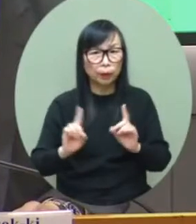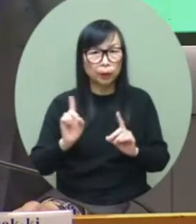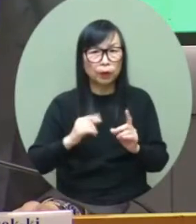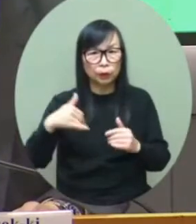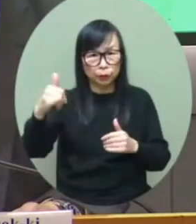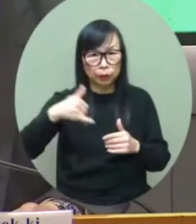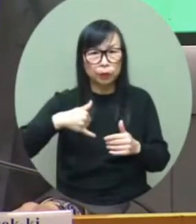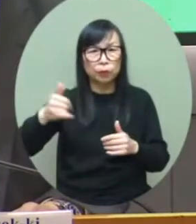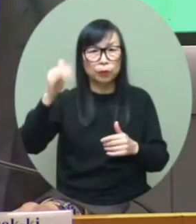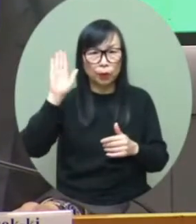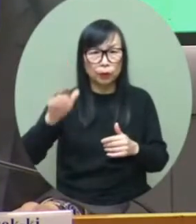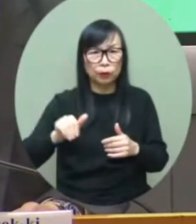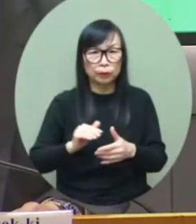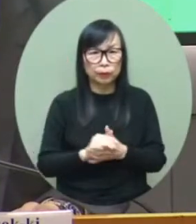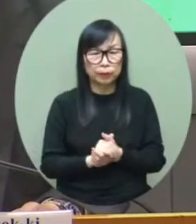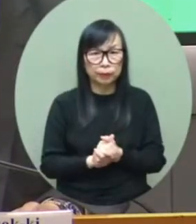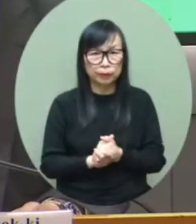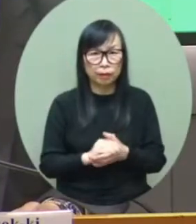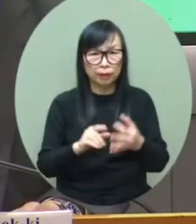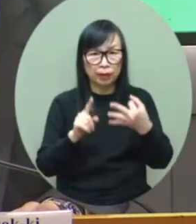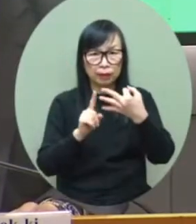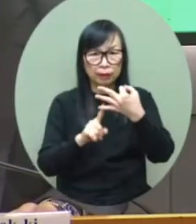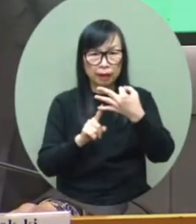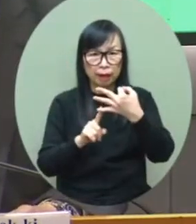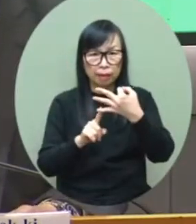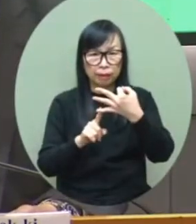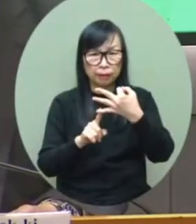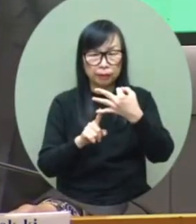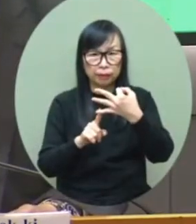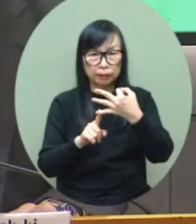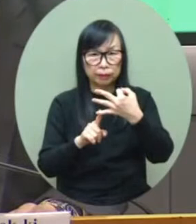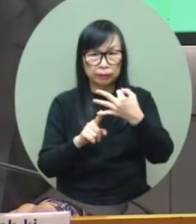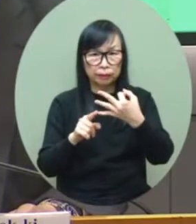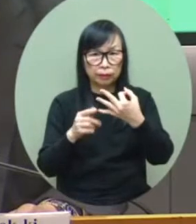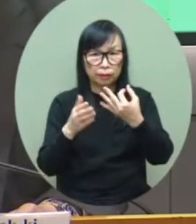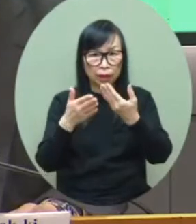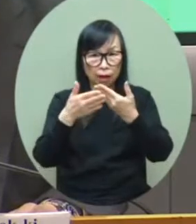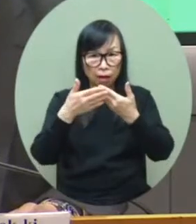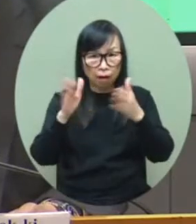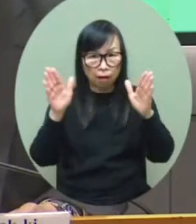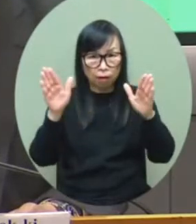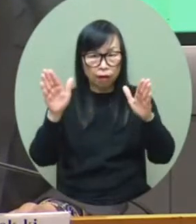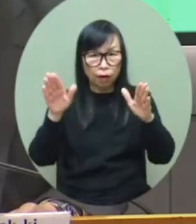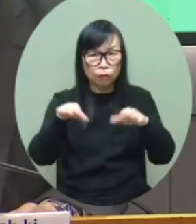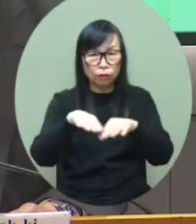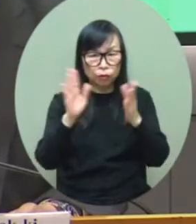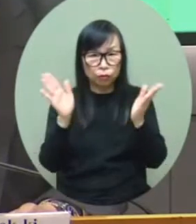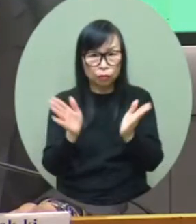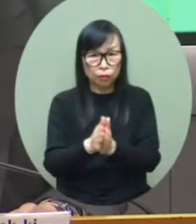other test. So you could travel anytime as you wish. Thirdly,